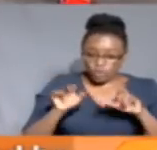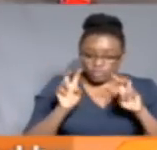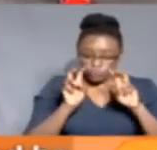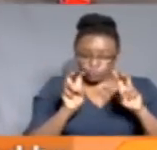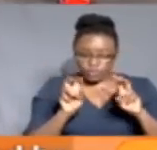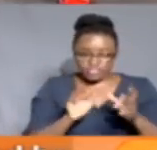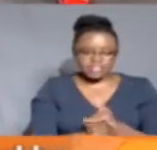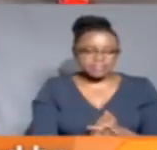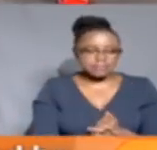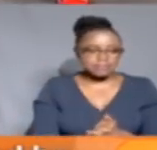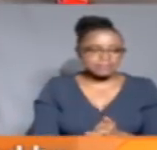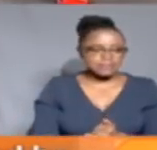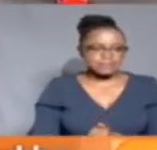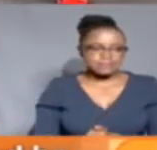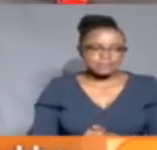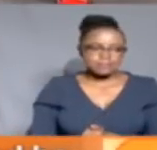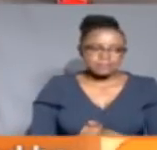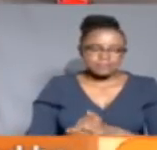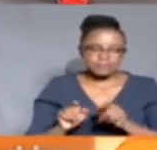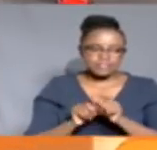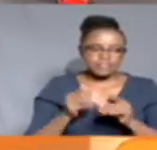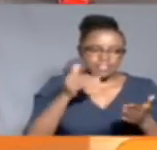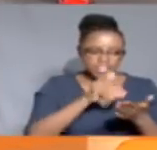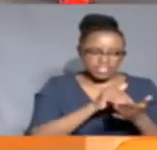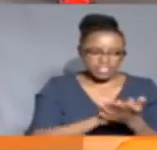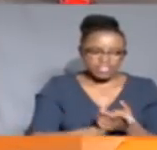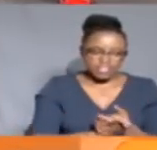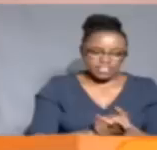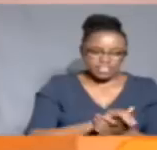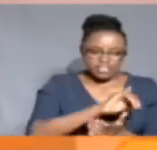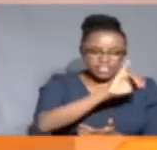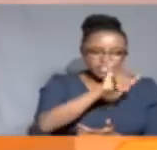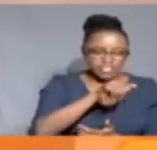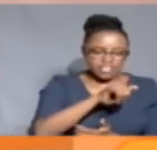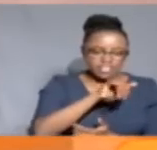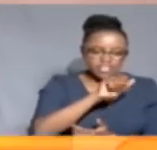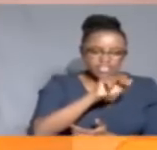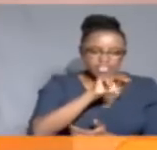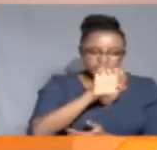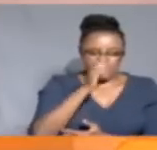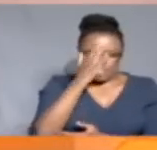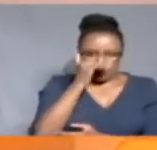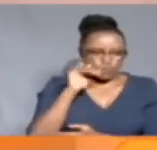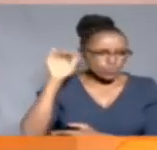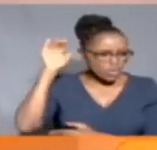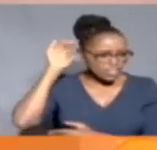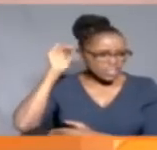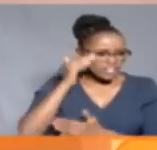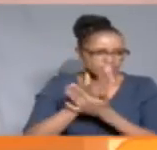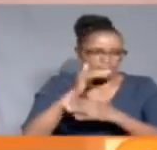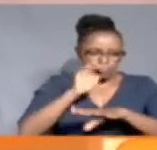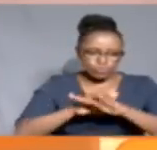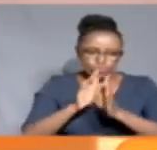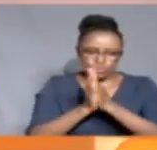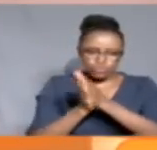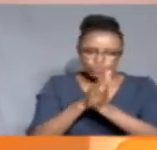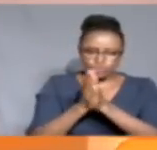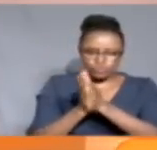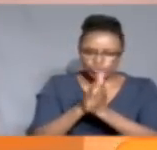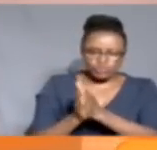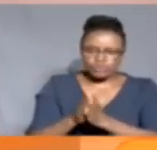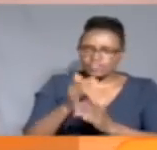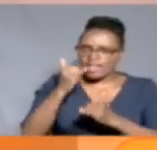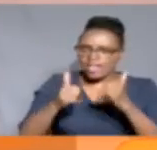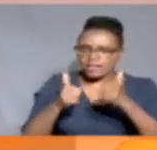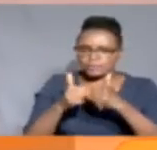James. You, thank you. Let me bring you again once more, Jane, because we're hearing some good stories. You know, they end